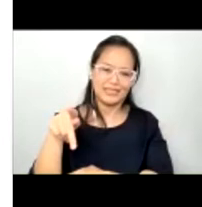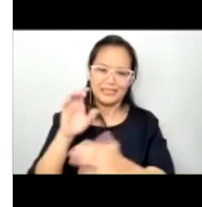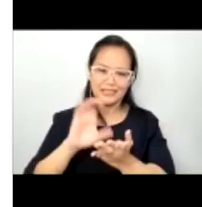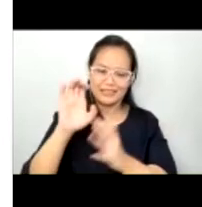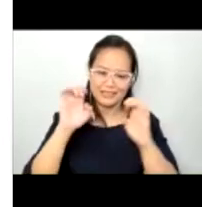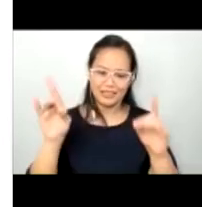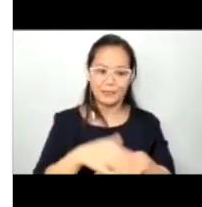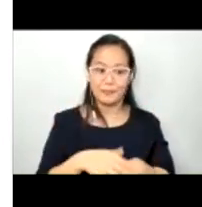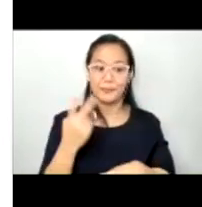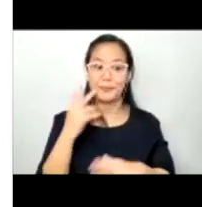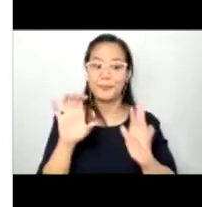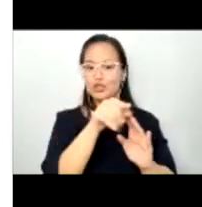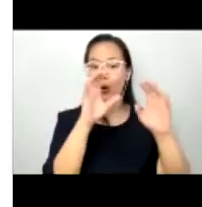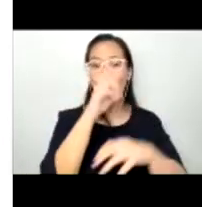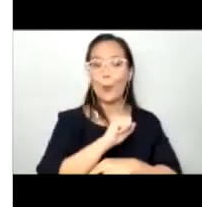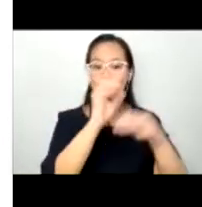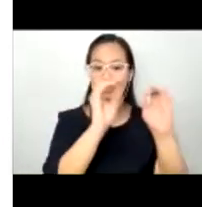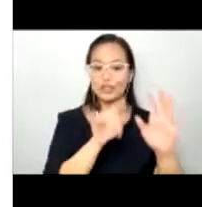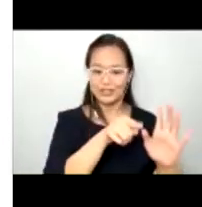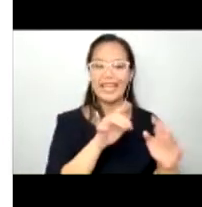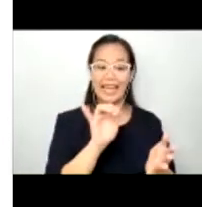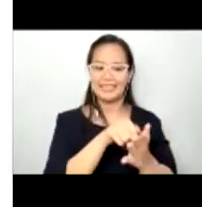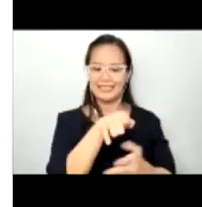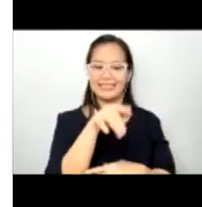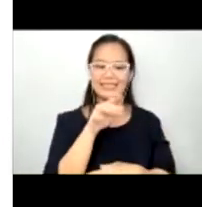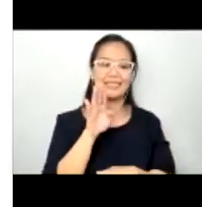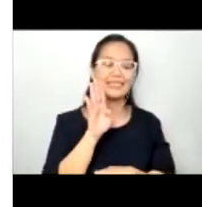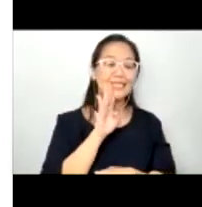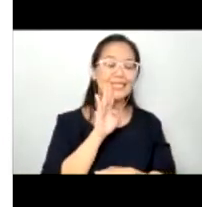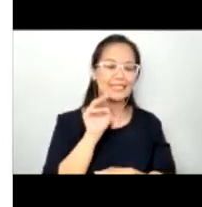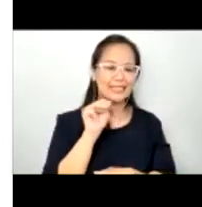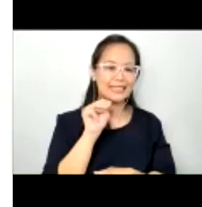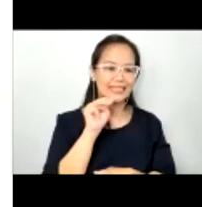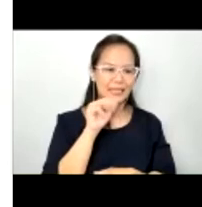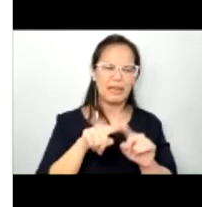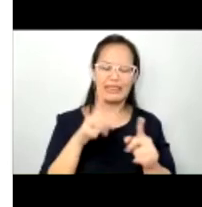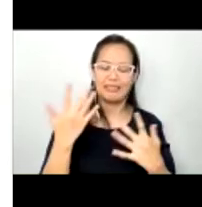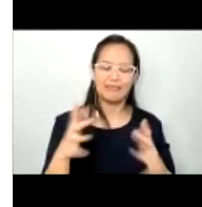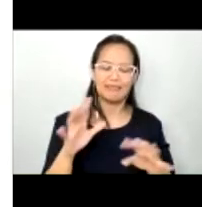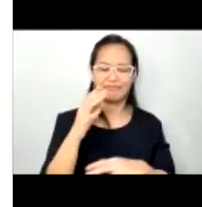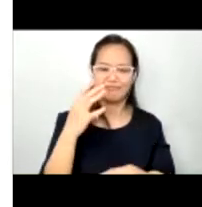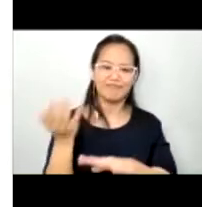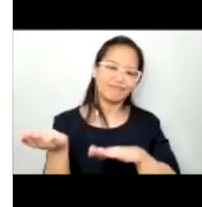older professor, that's Professor Manhit, but she has long gone home.